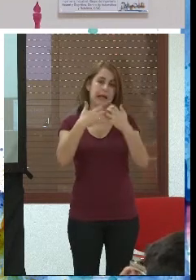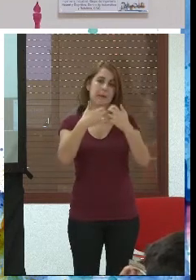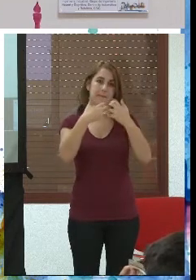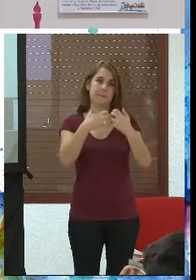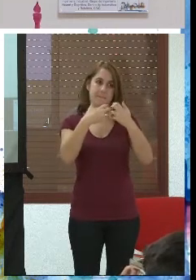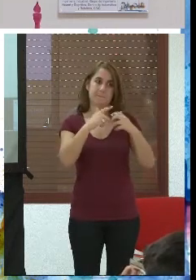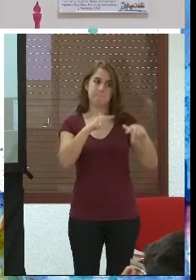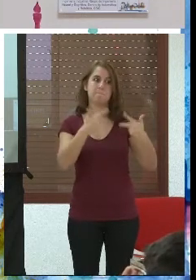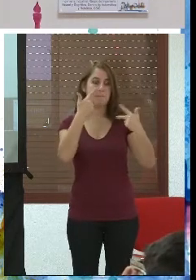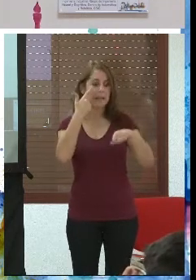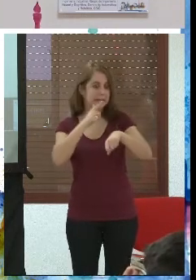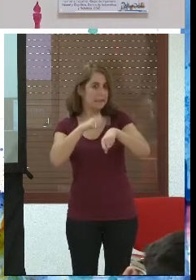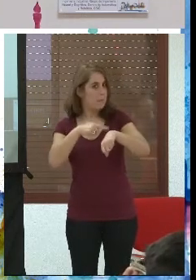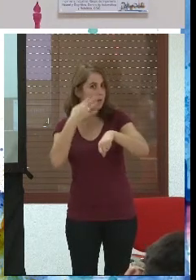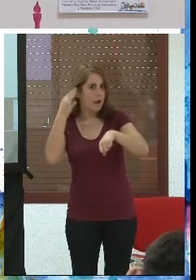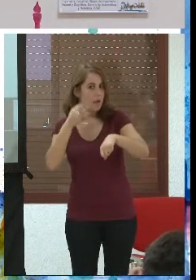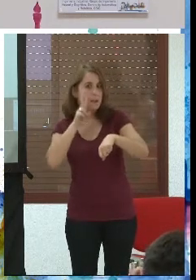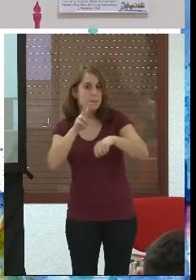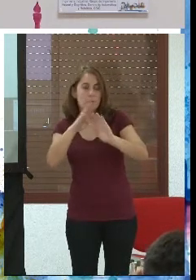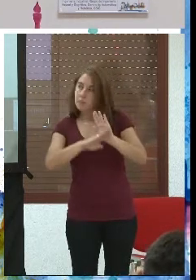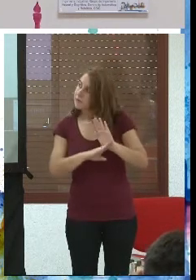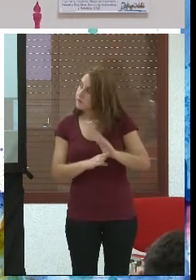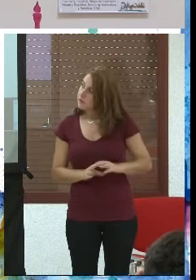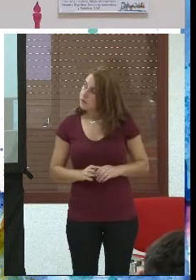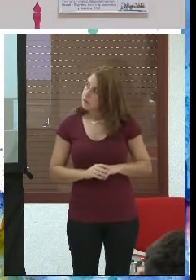the device lets us to see in real time the histograms.